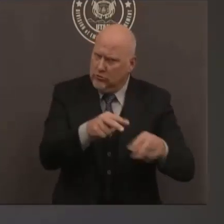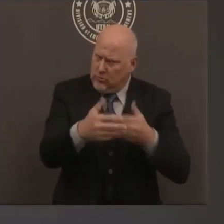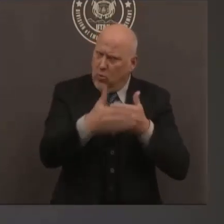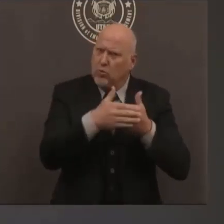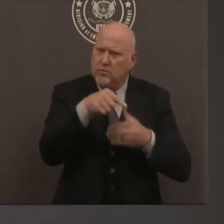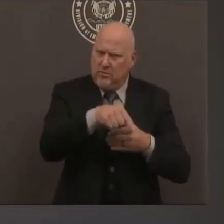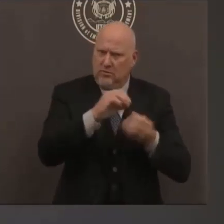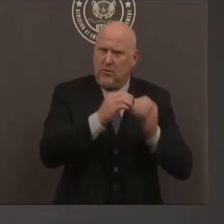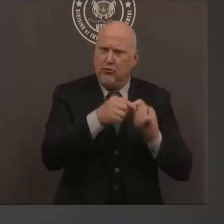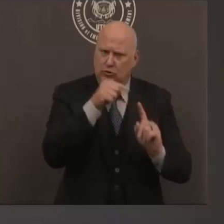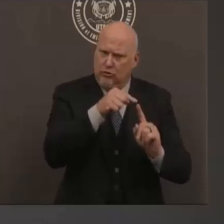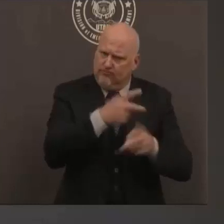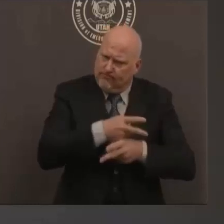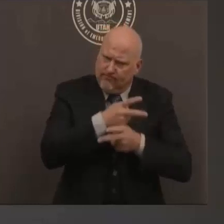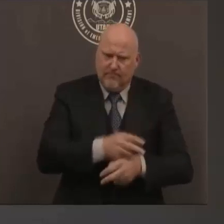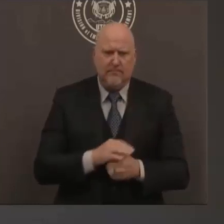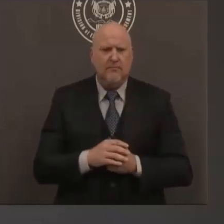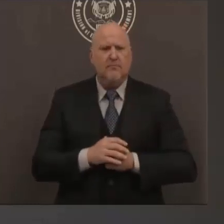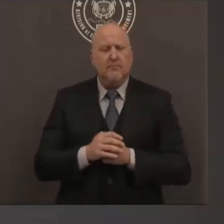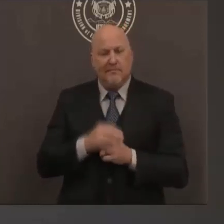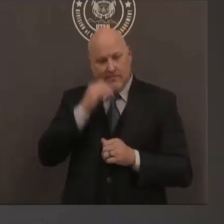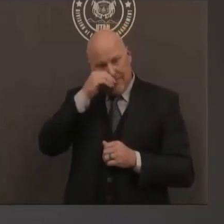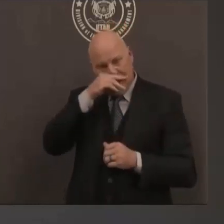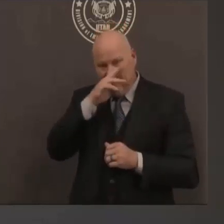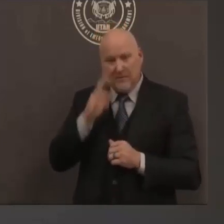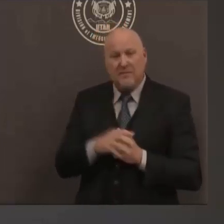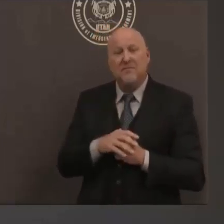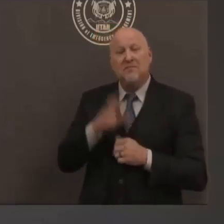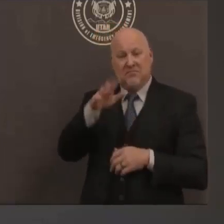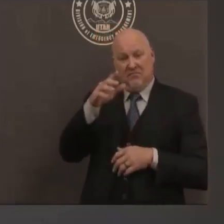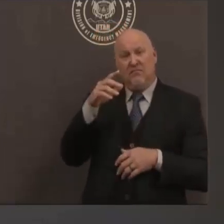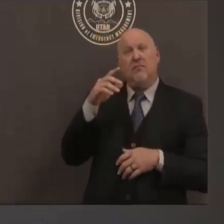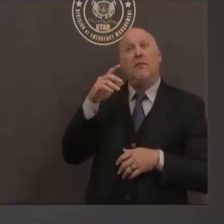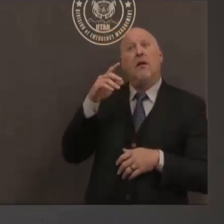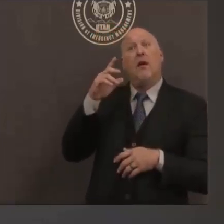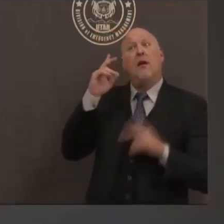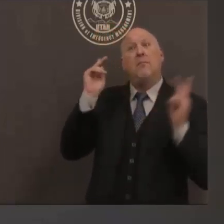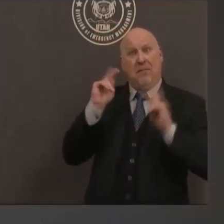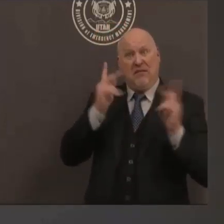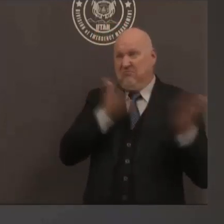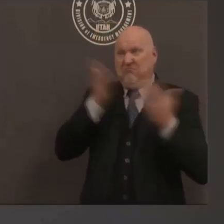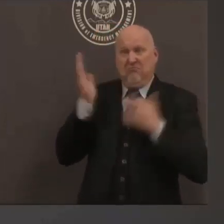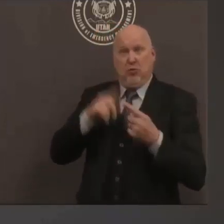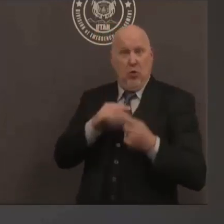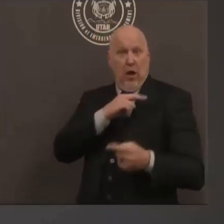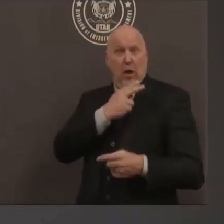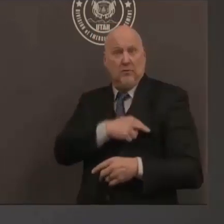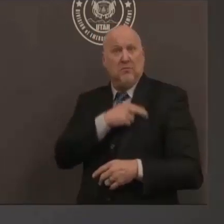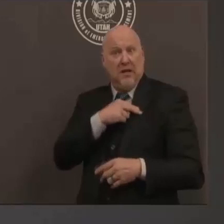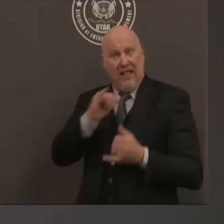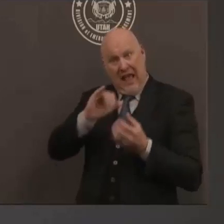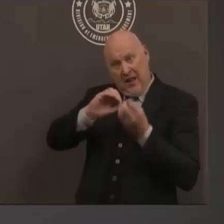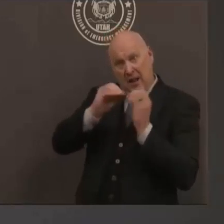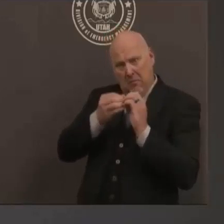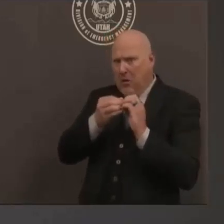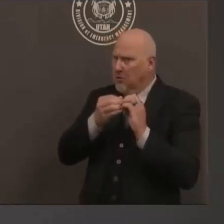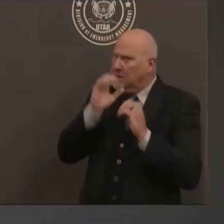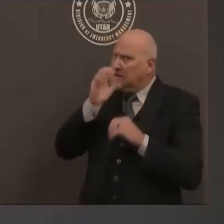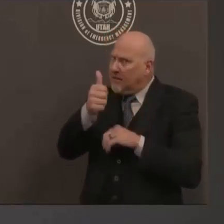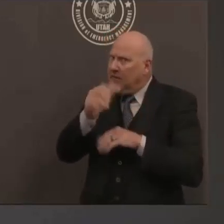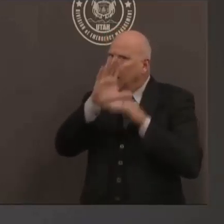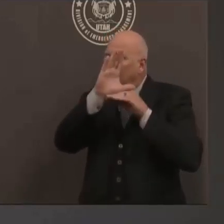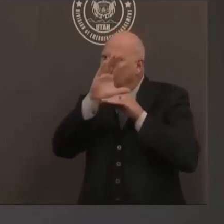Utah since April the 8th. And using our conservative estimations of the data has declined by 18% over the